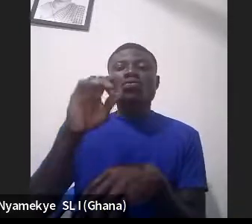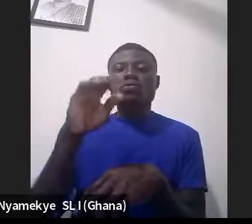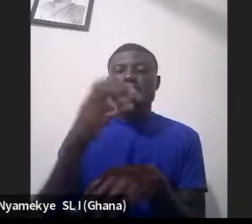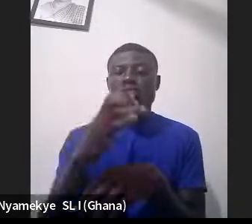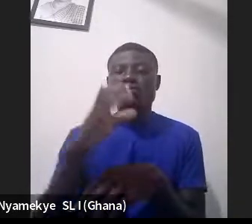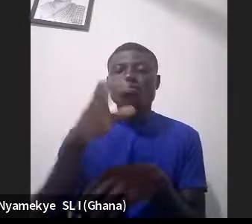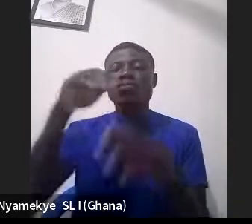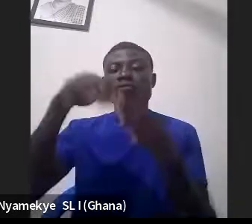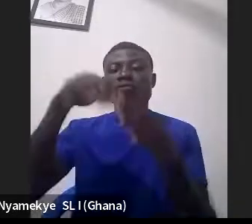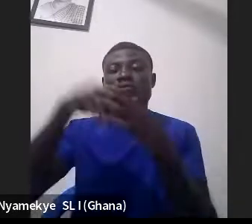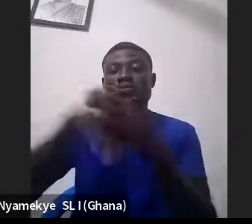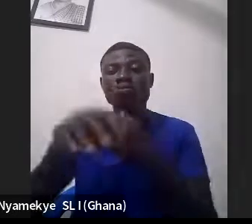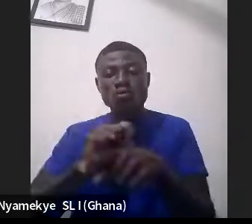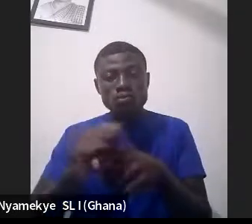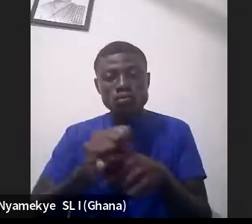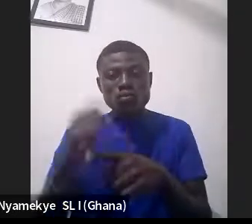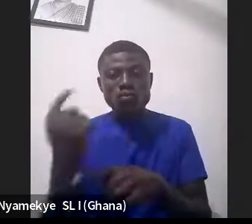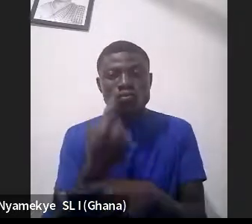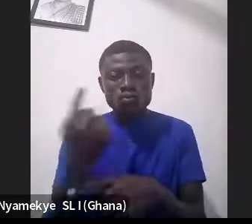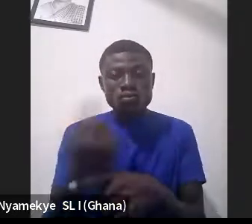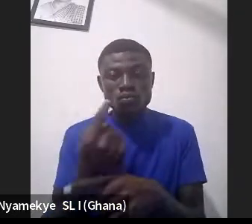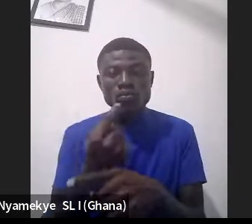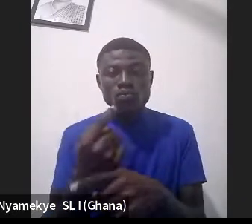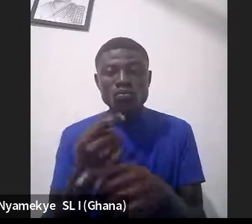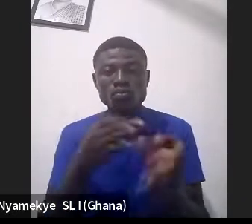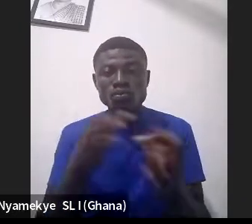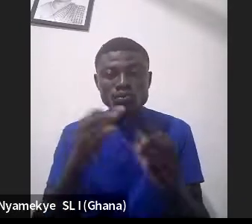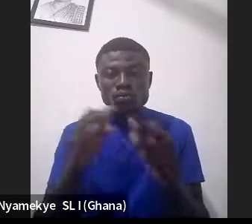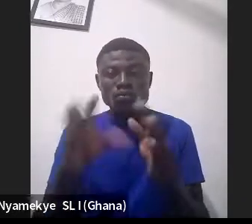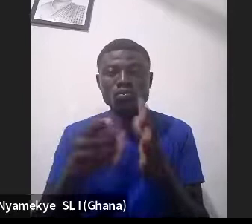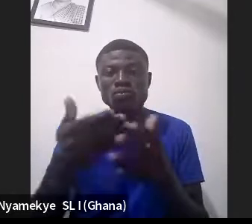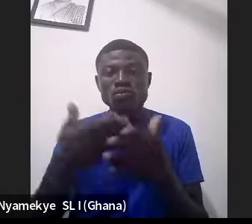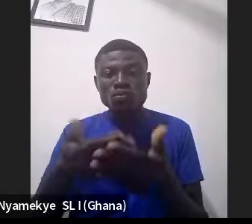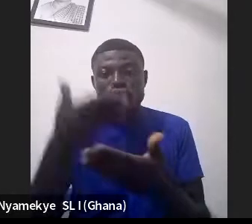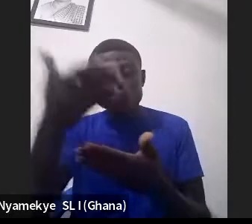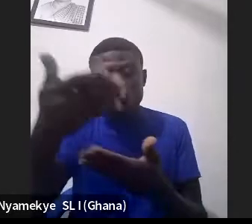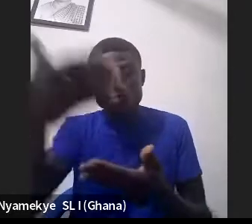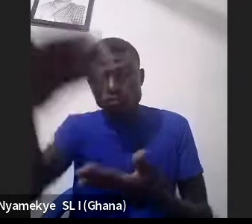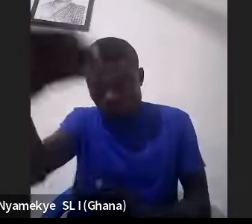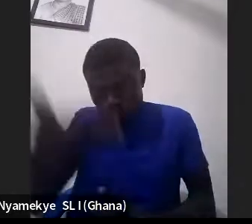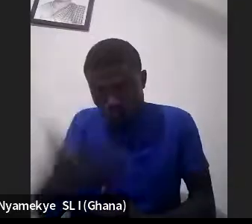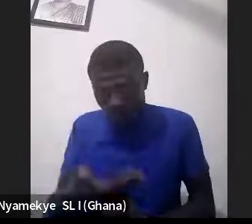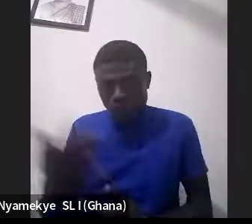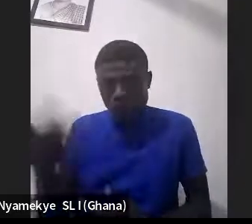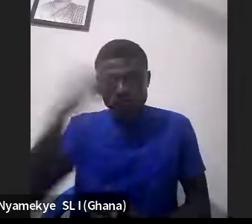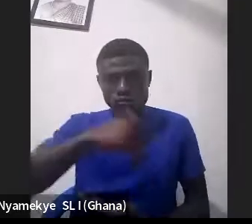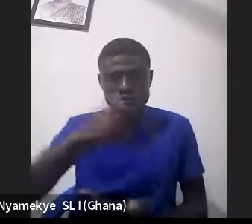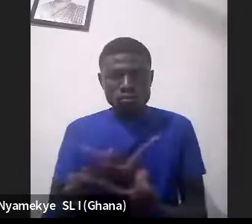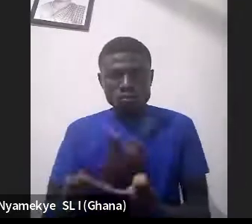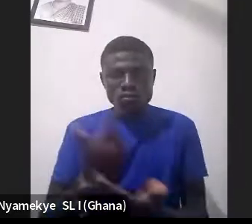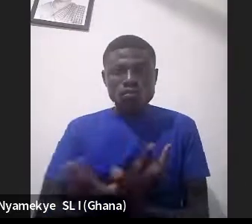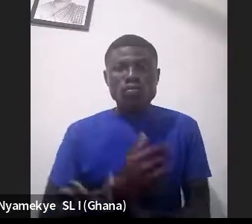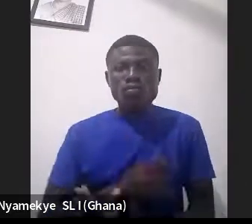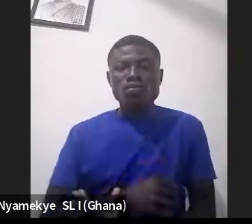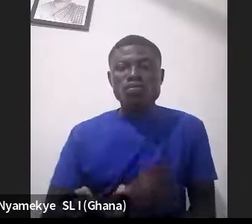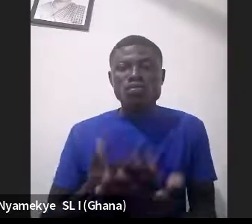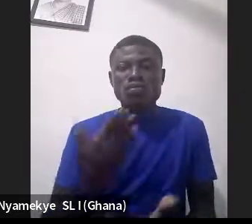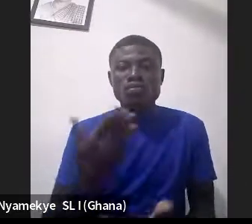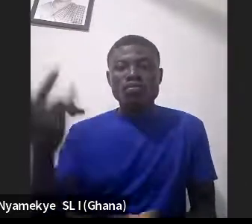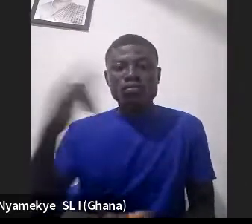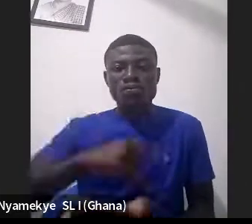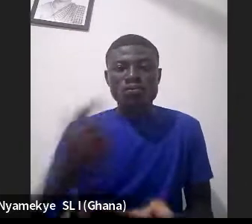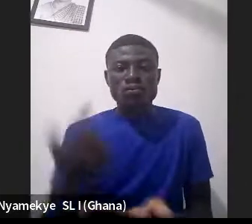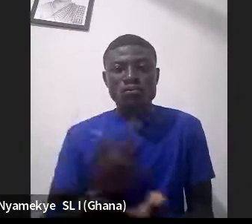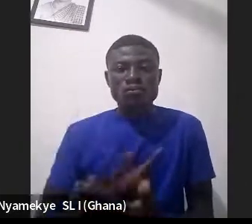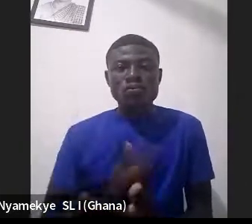I always extend a hand of invitation to them to come to Ghana. Before you come to Ghana, I